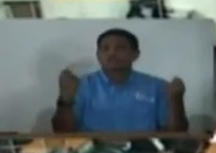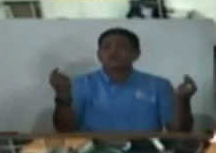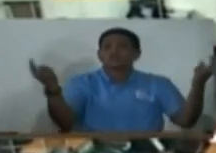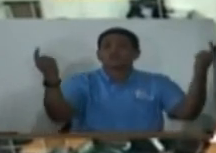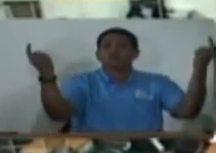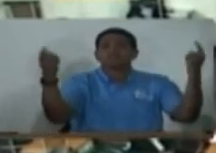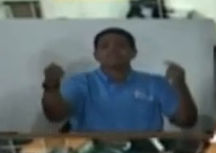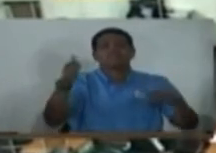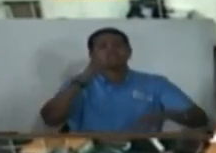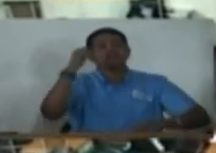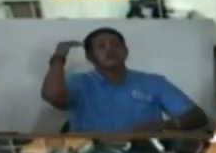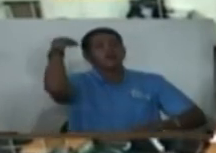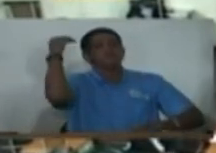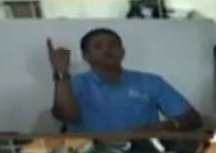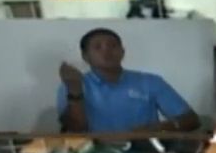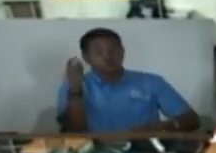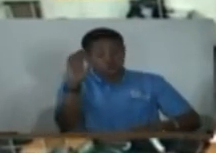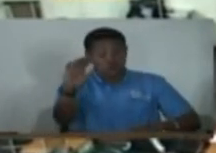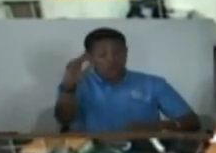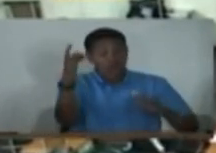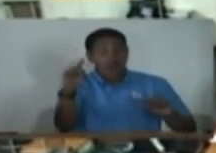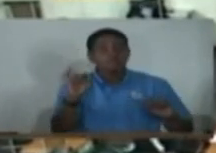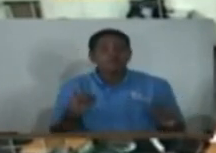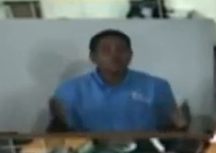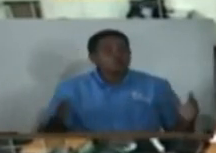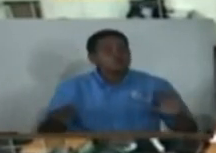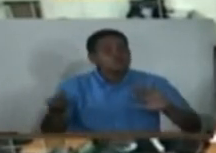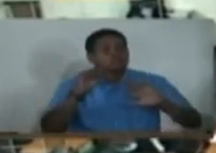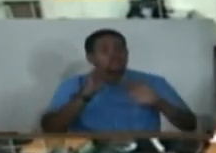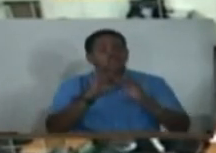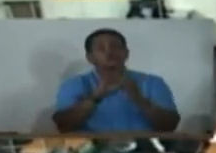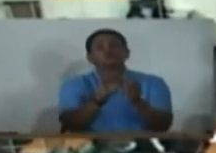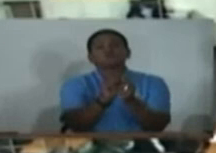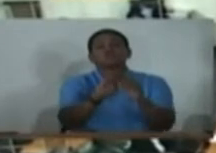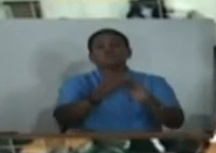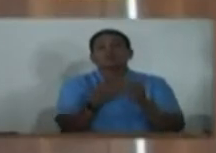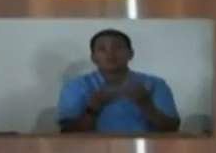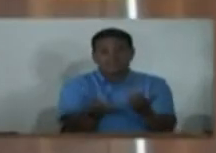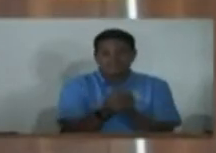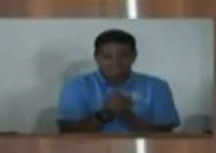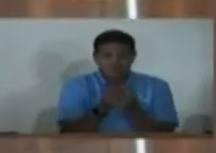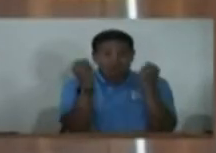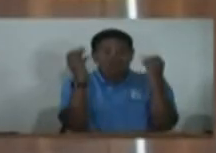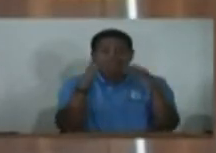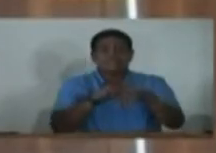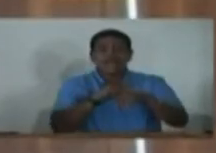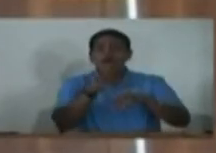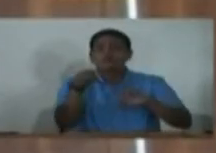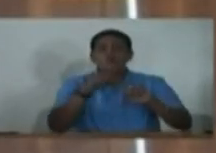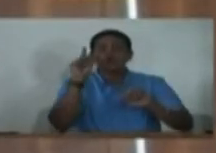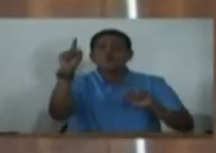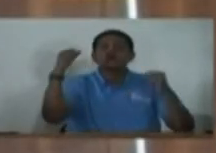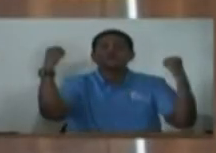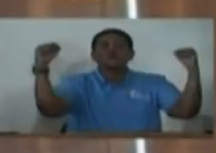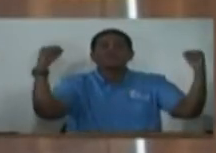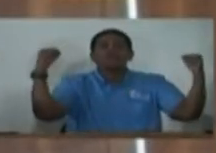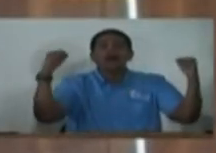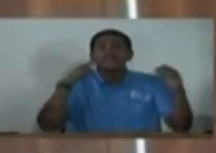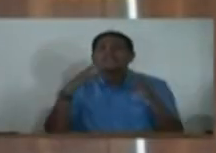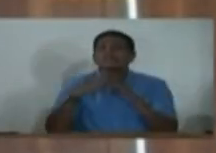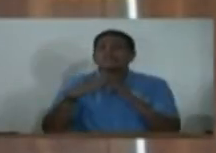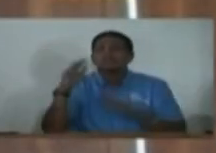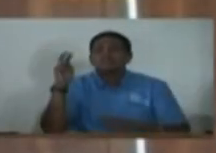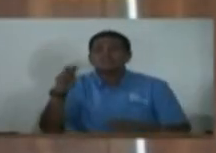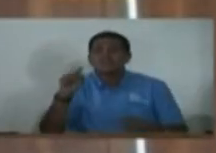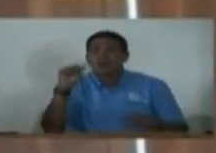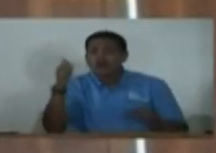that they were not expected to do, that was what they associated with Jamaica. And so many times when we even go to the supermarkets in the United States or